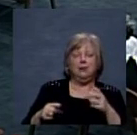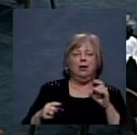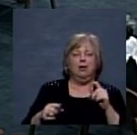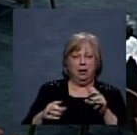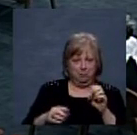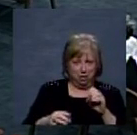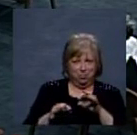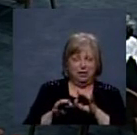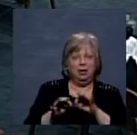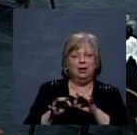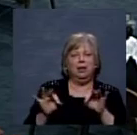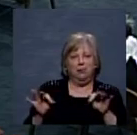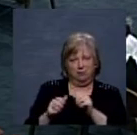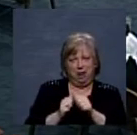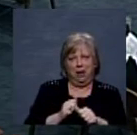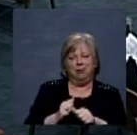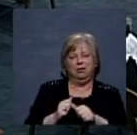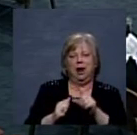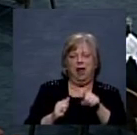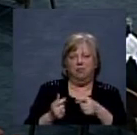emergency clause is also passed.